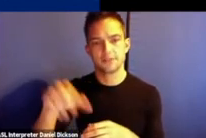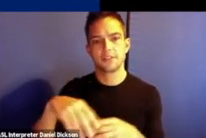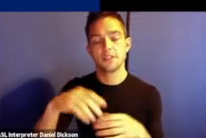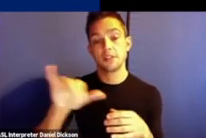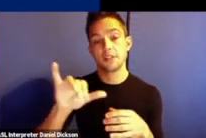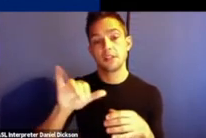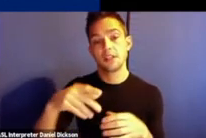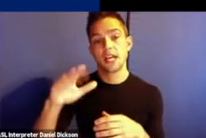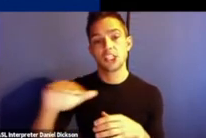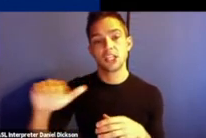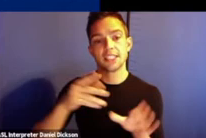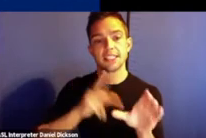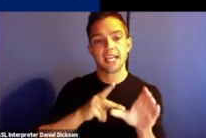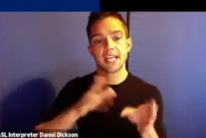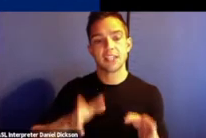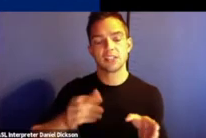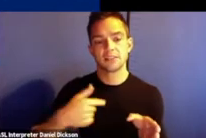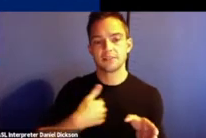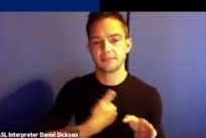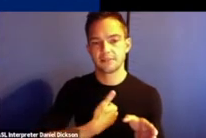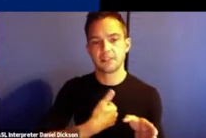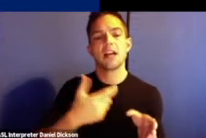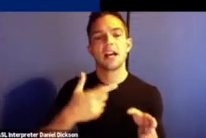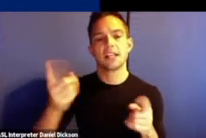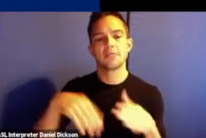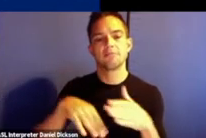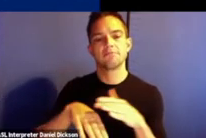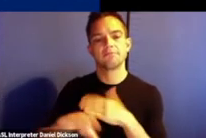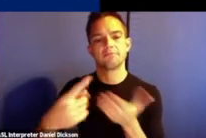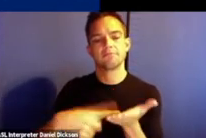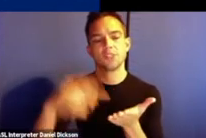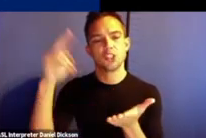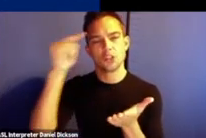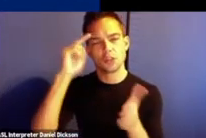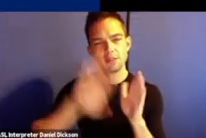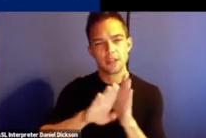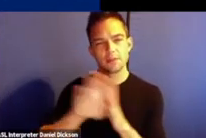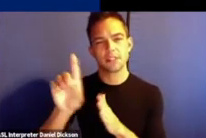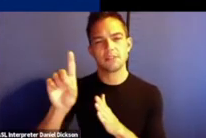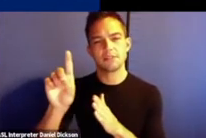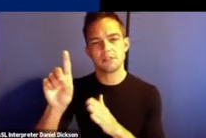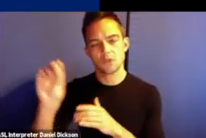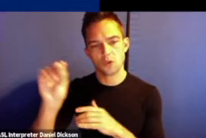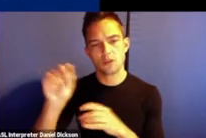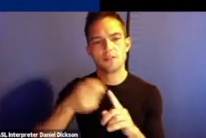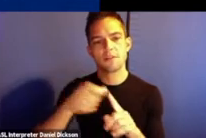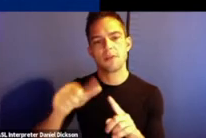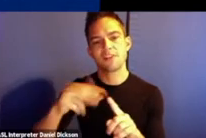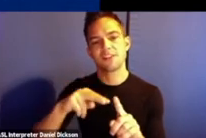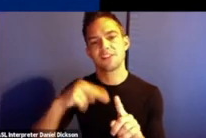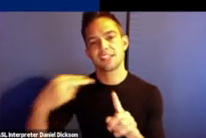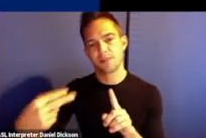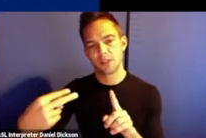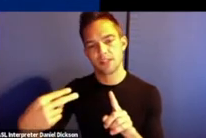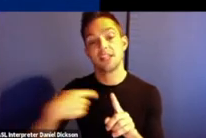So as a pediatric psychologist, I usually come into talking about neurodevelopmental disorders from a different standpoint. And